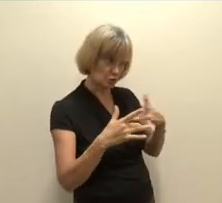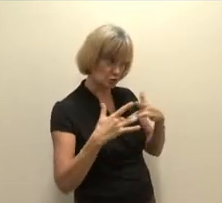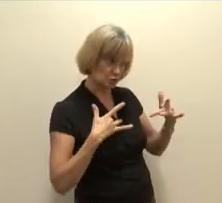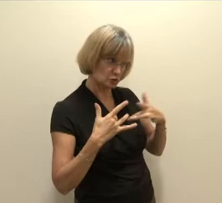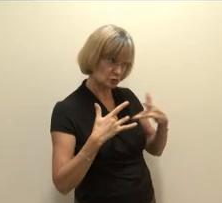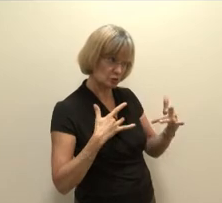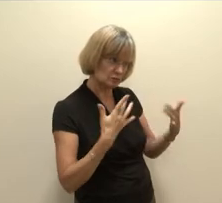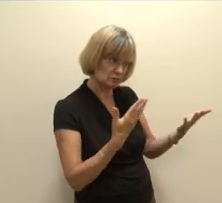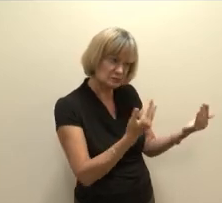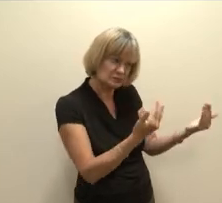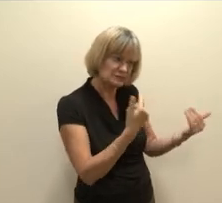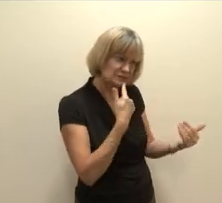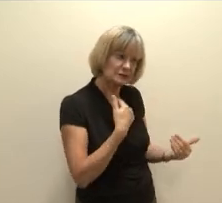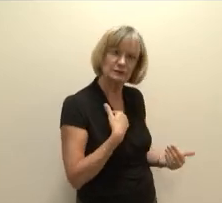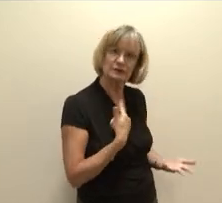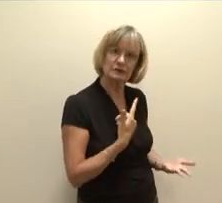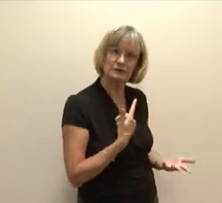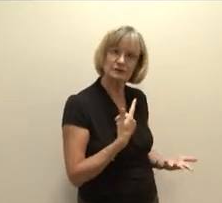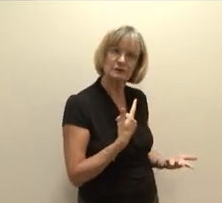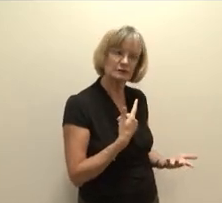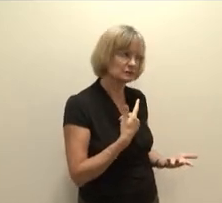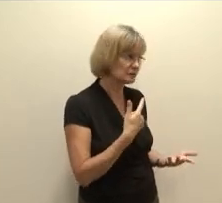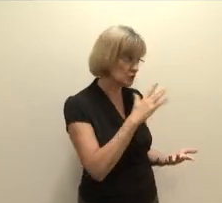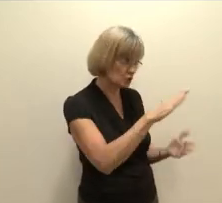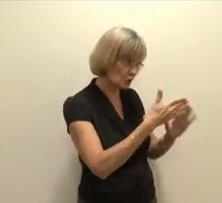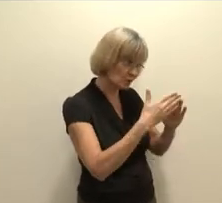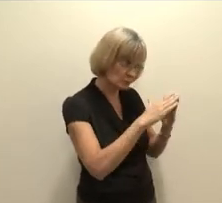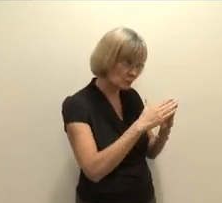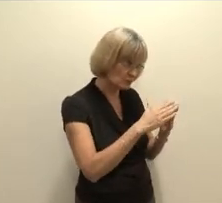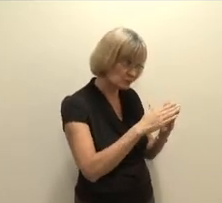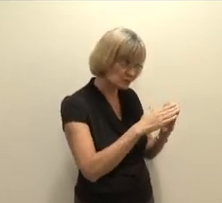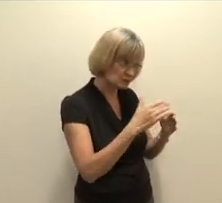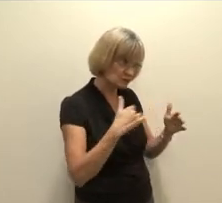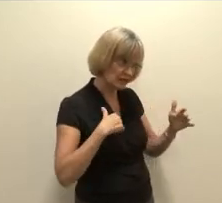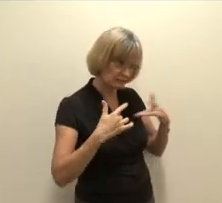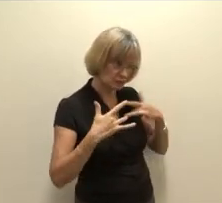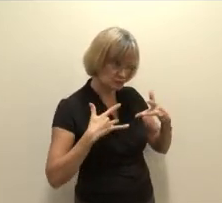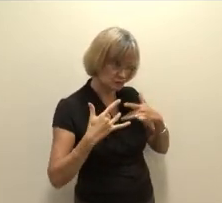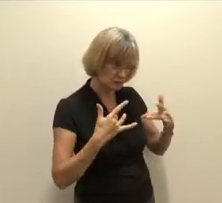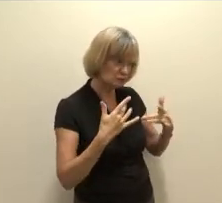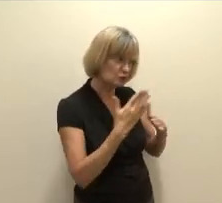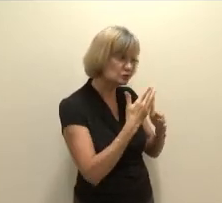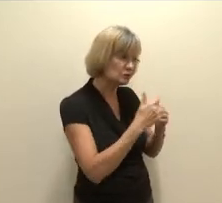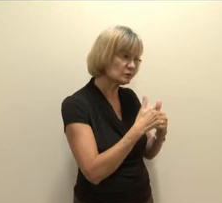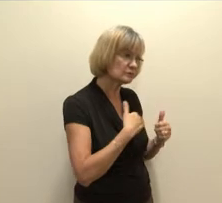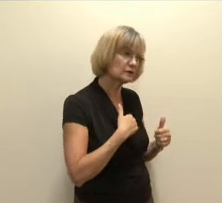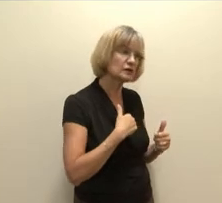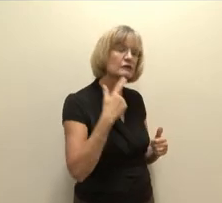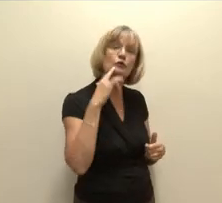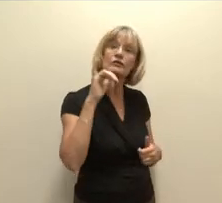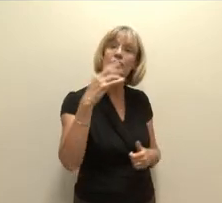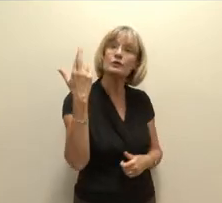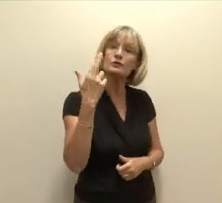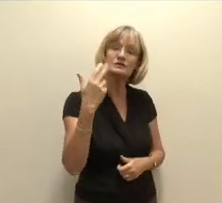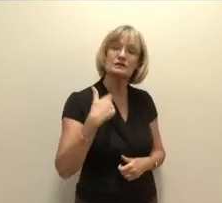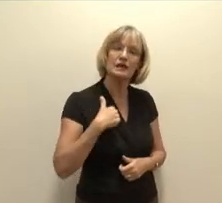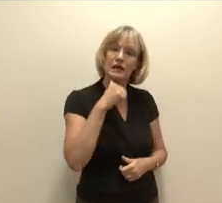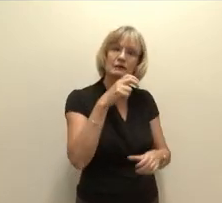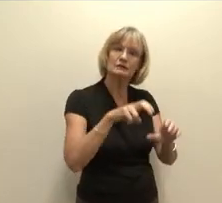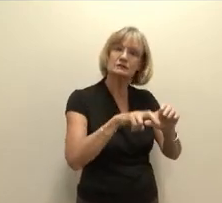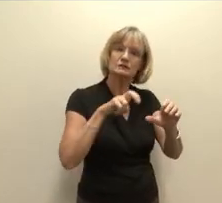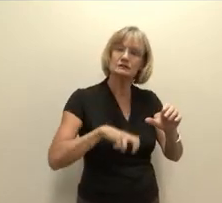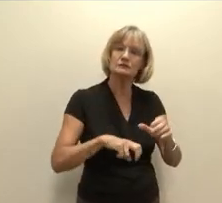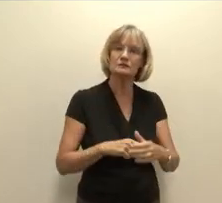have from their constituencies and their communities. It's for that reason that I did not recuse